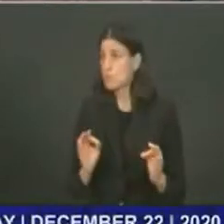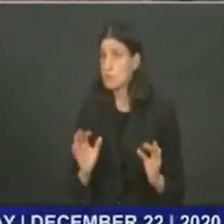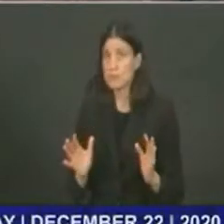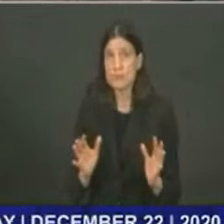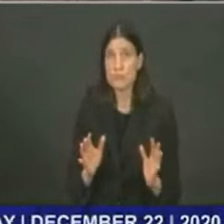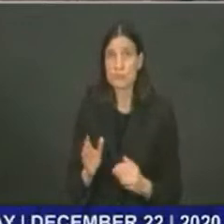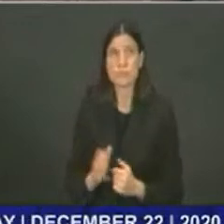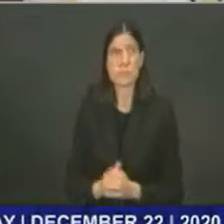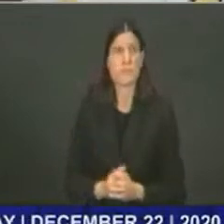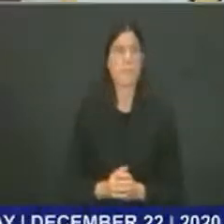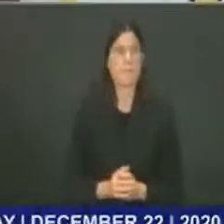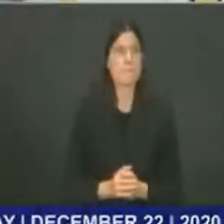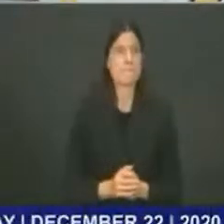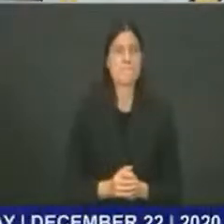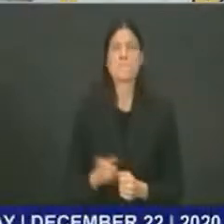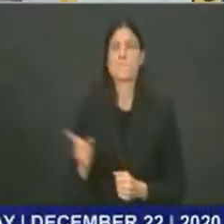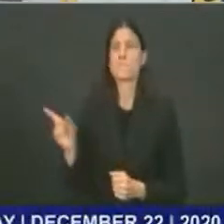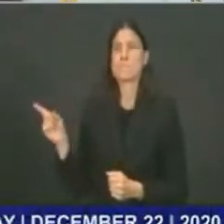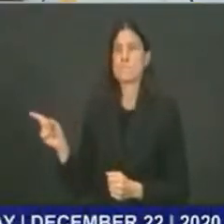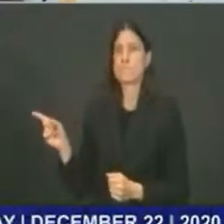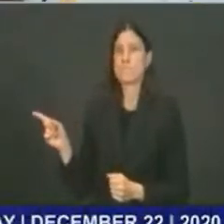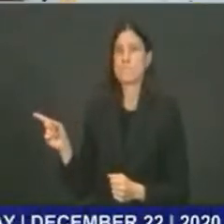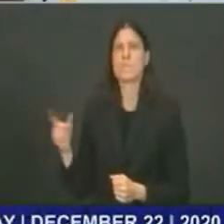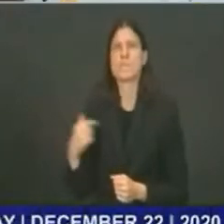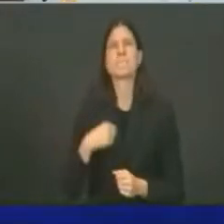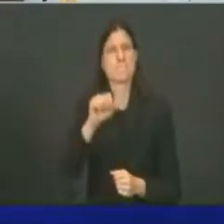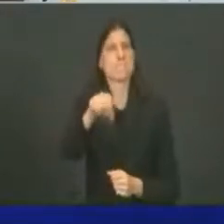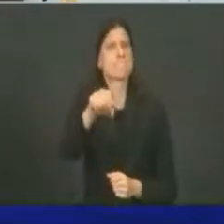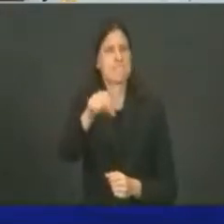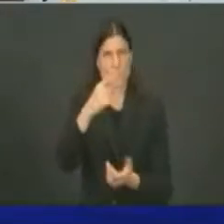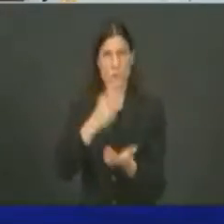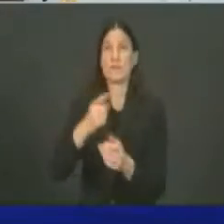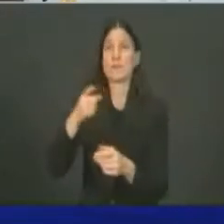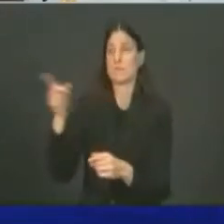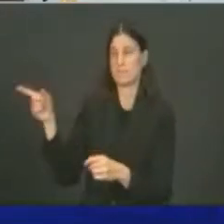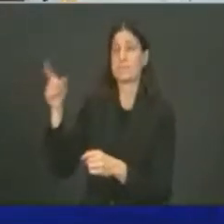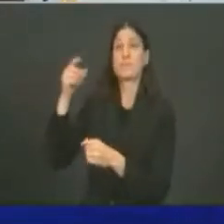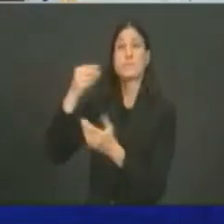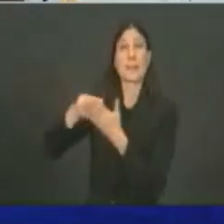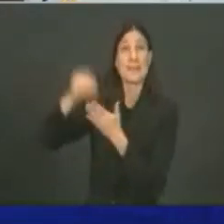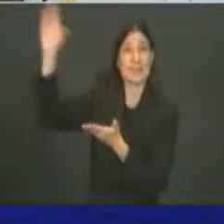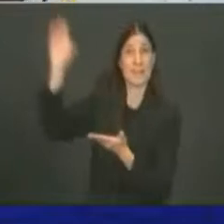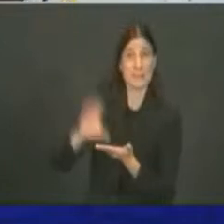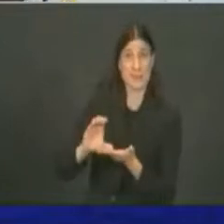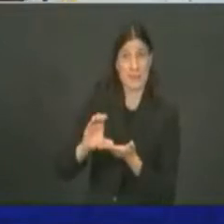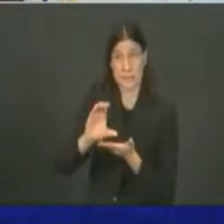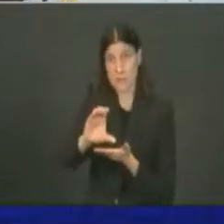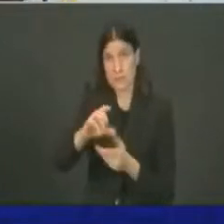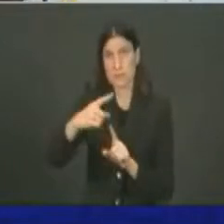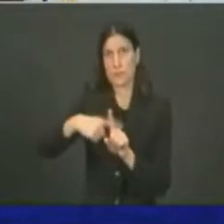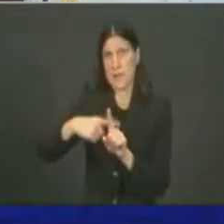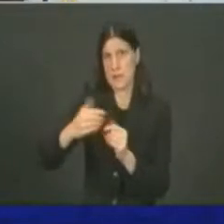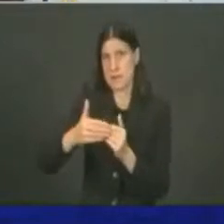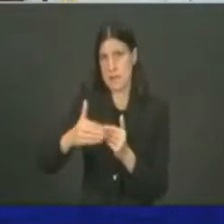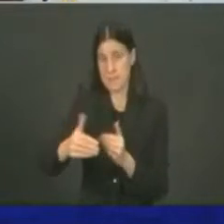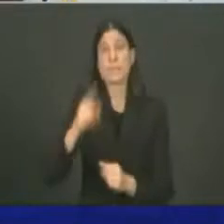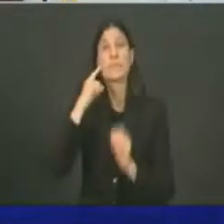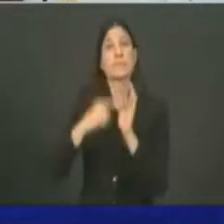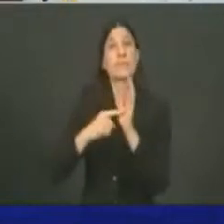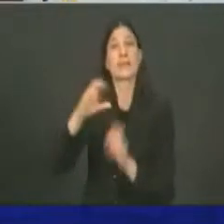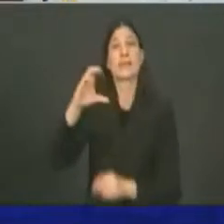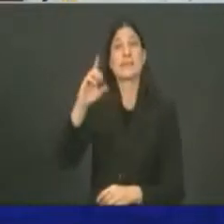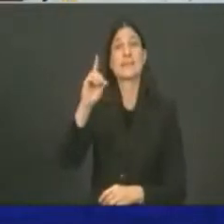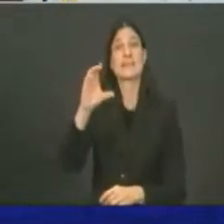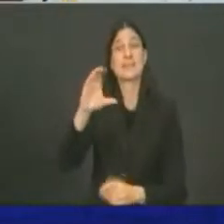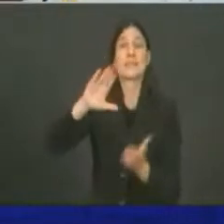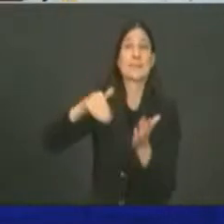I would add one point on the rental assistance questions. The CDC eviction moratorium has also been extended to January 31st now,